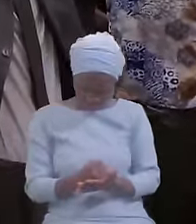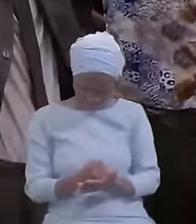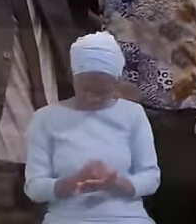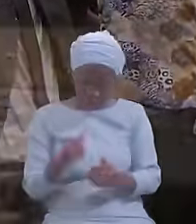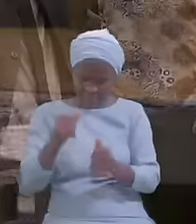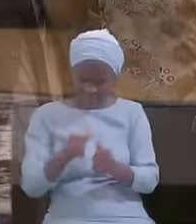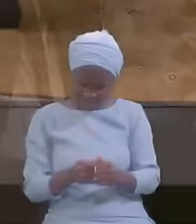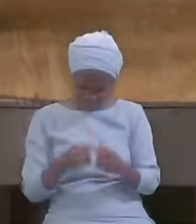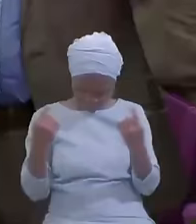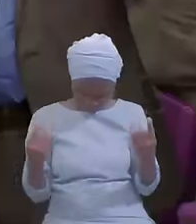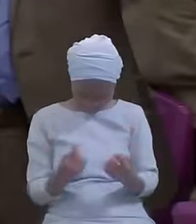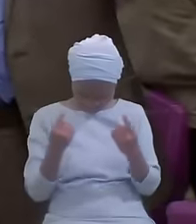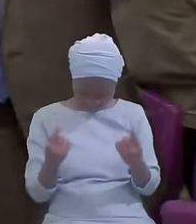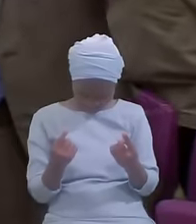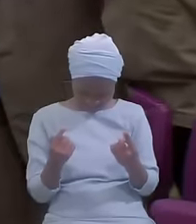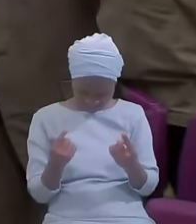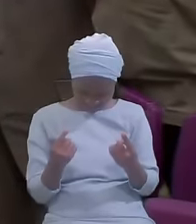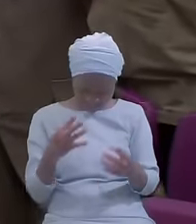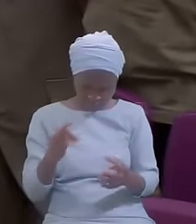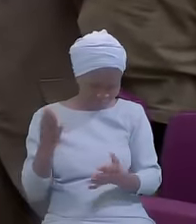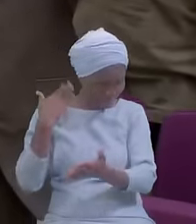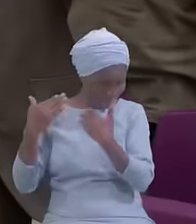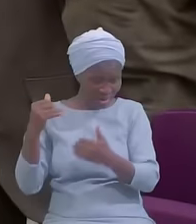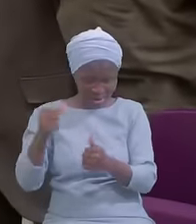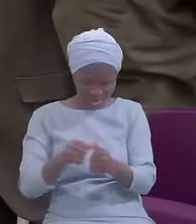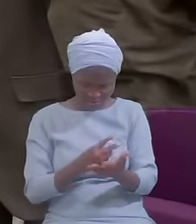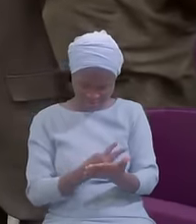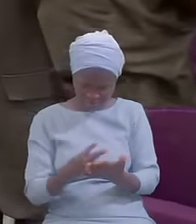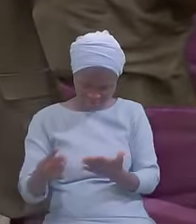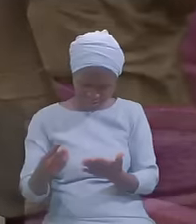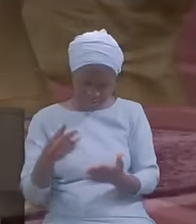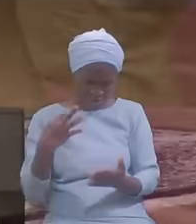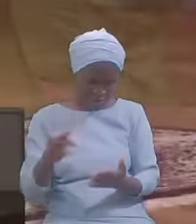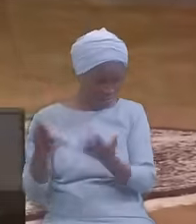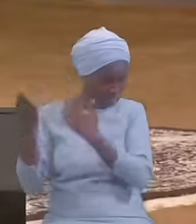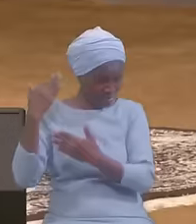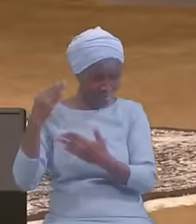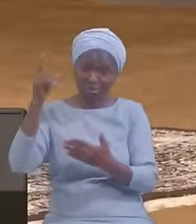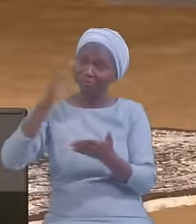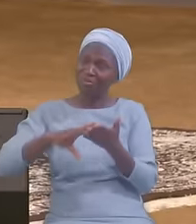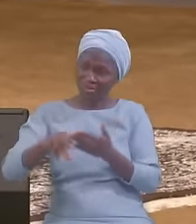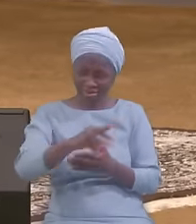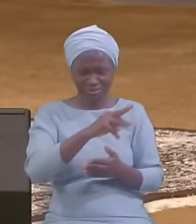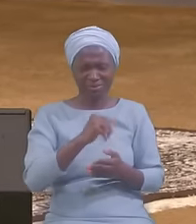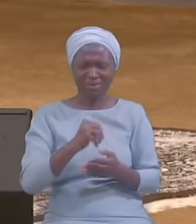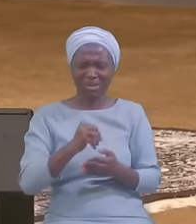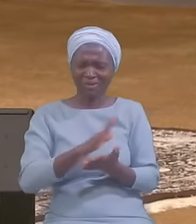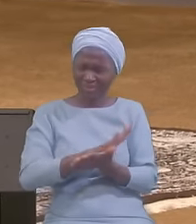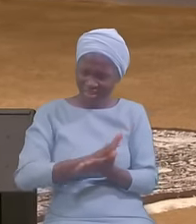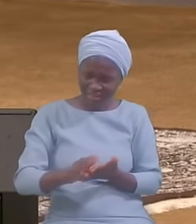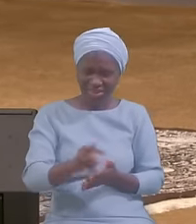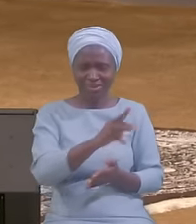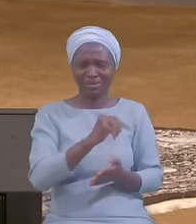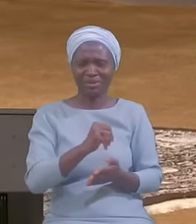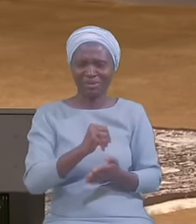Every sin of the past, every failure of the past, forgive them, cleanse them, wash them,